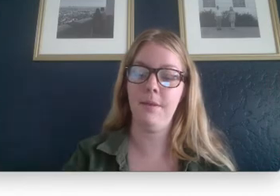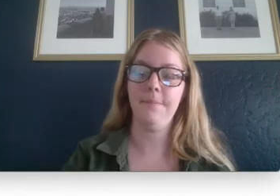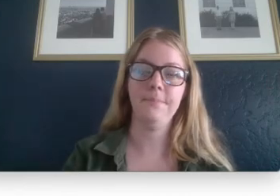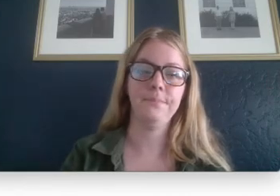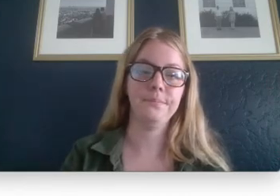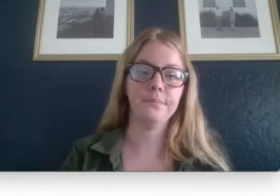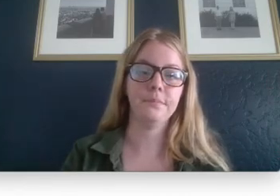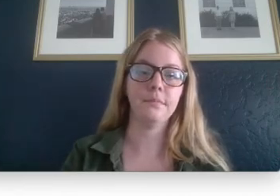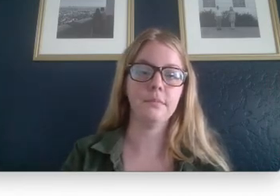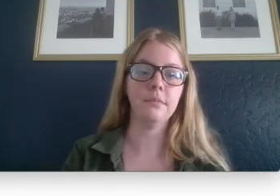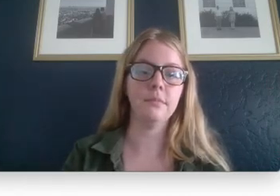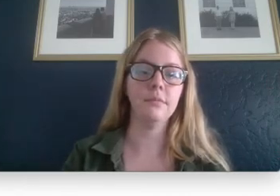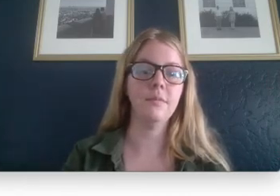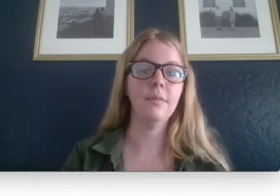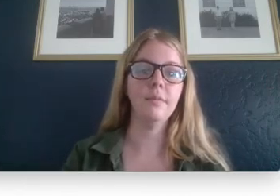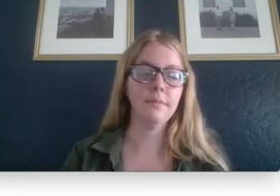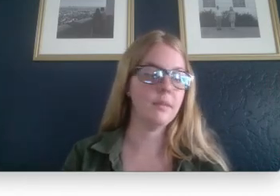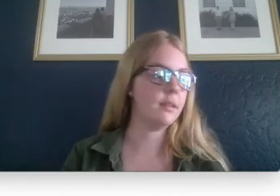ship.